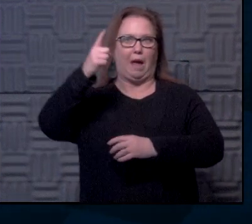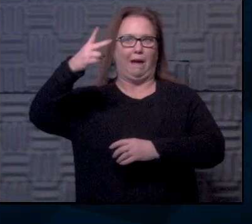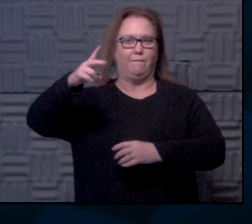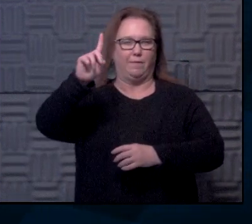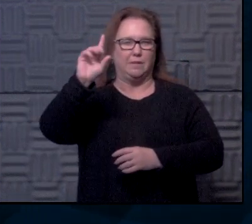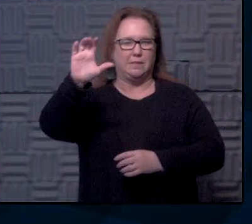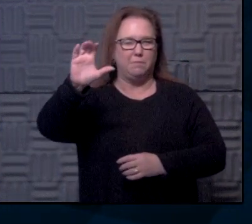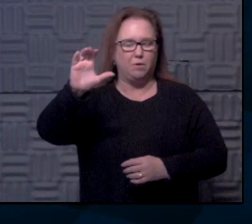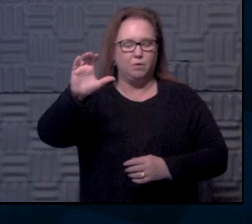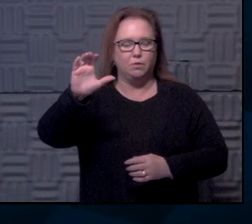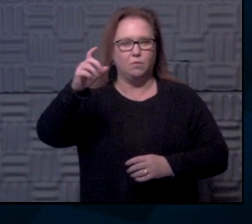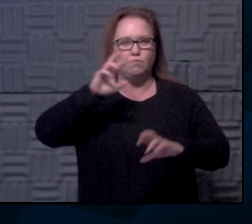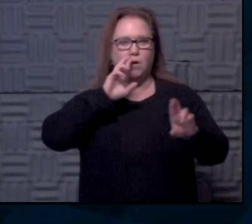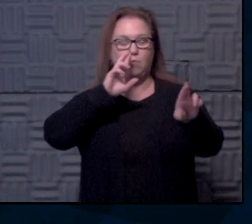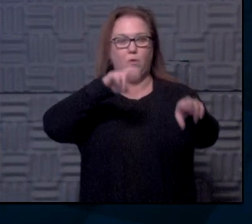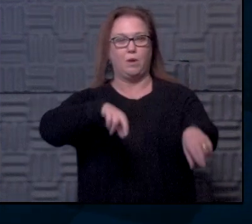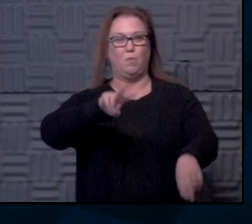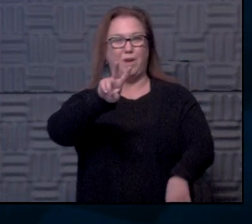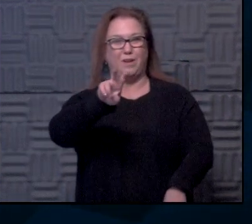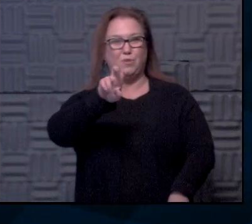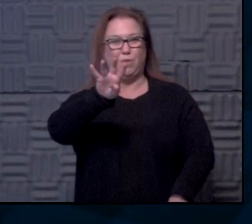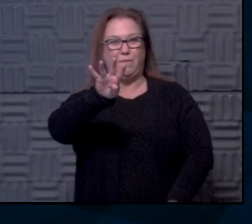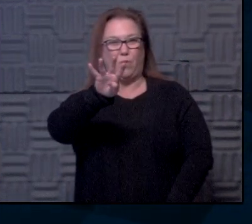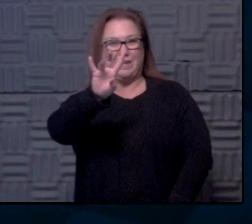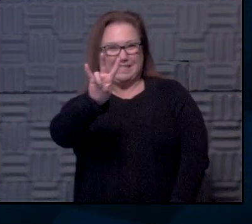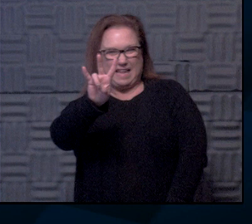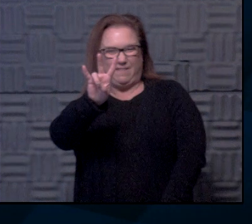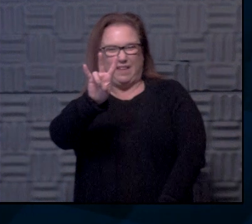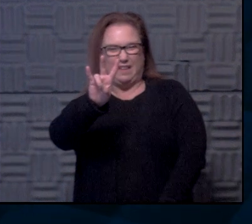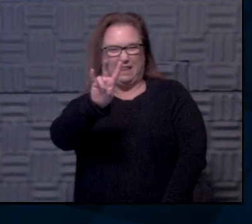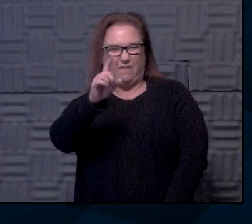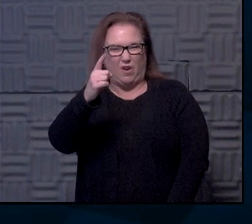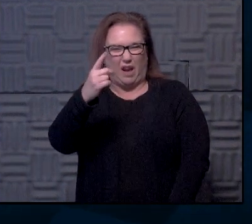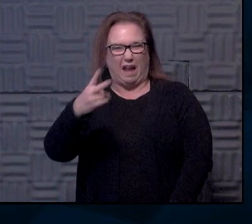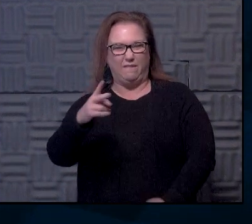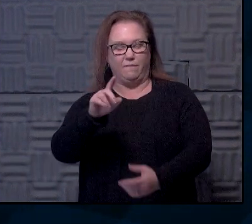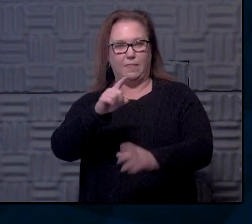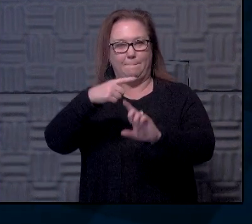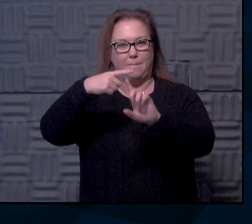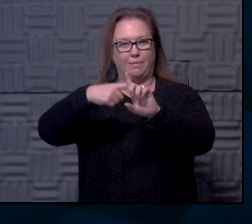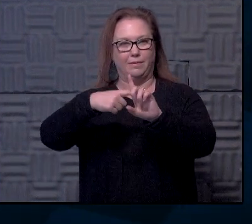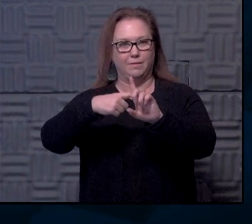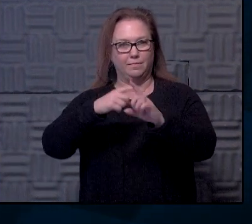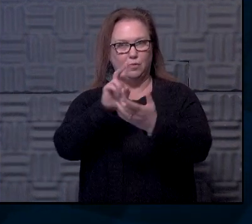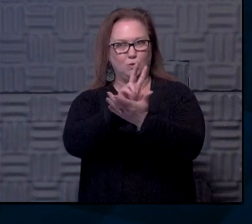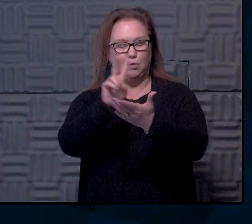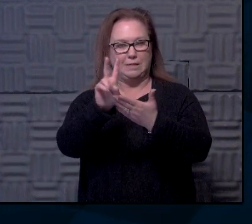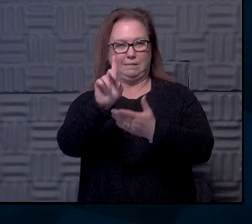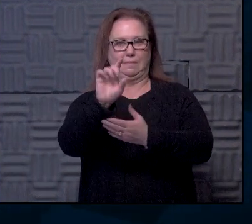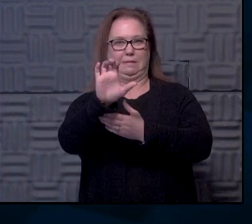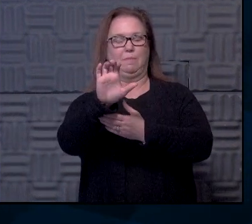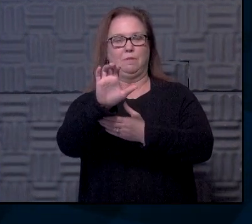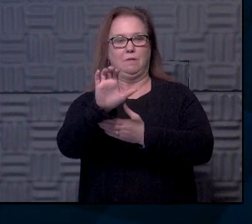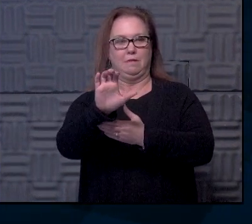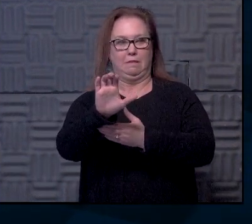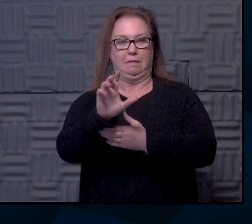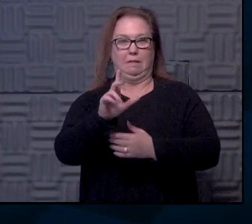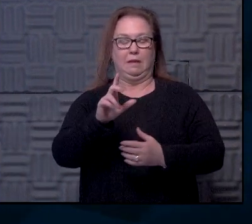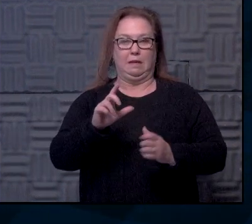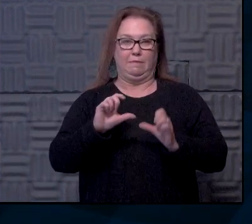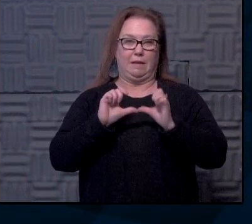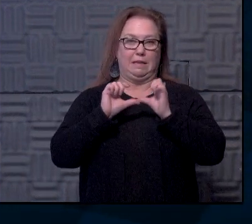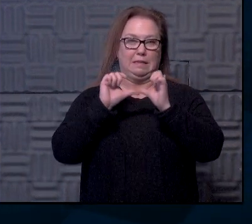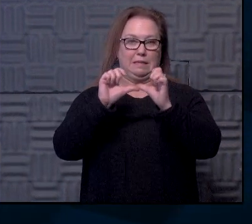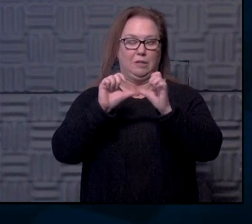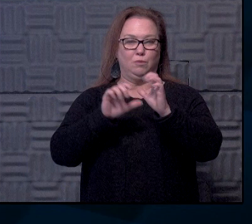month of December, we already had 247 admissions in the month of December. And if that pattern,